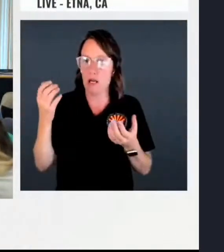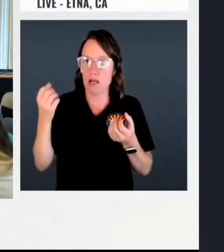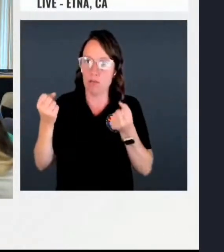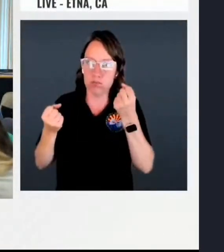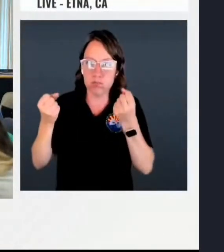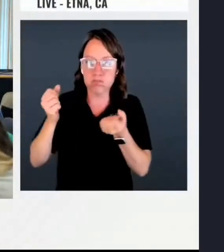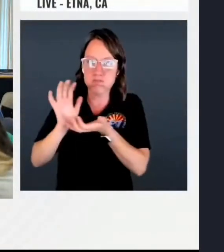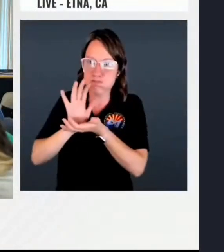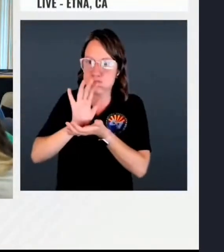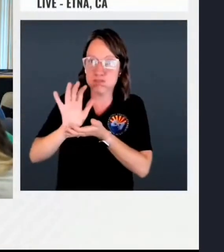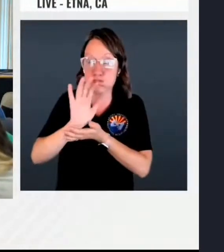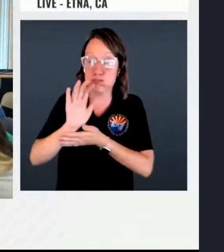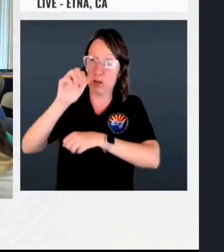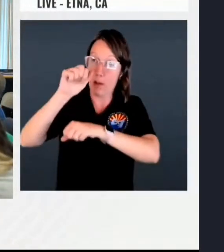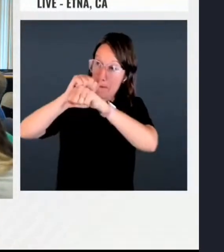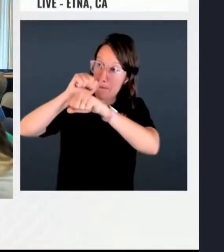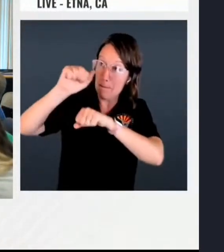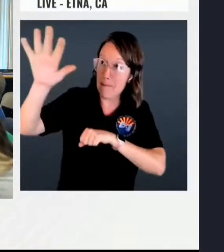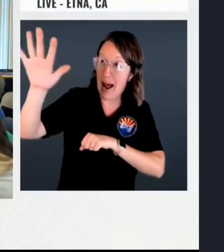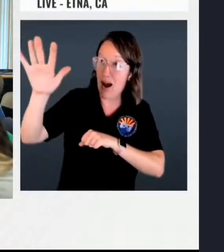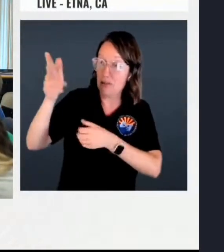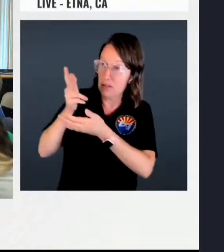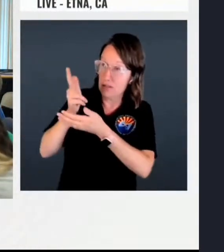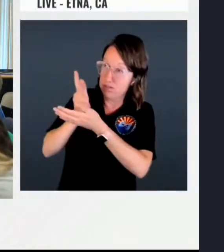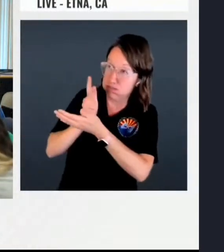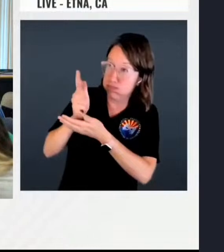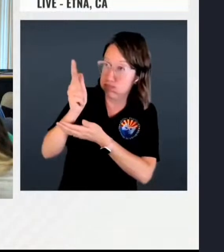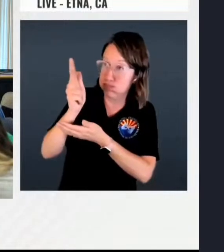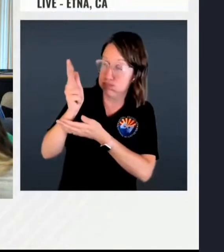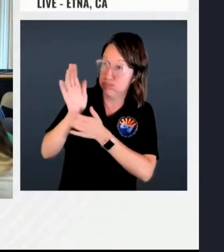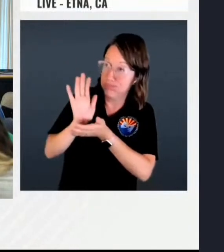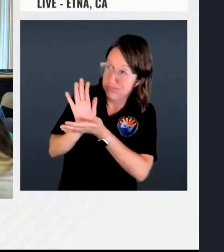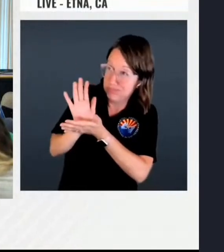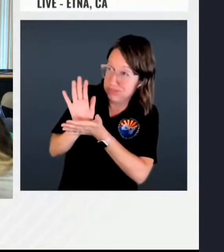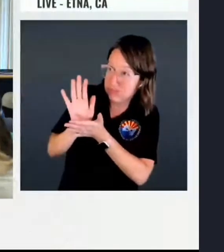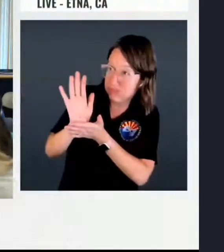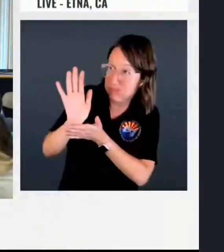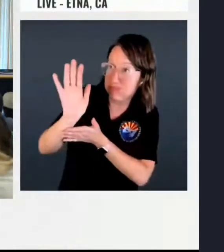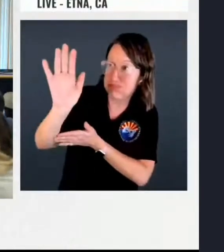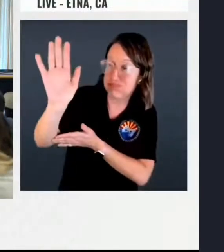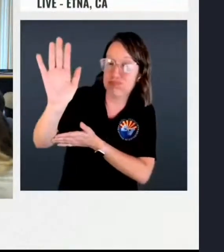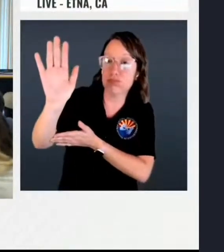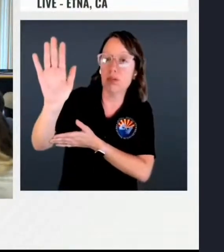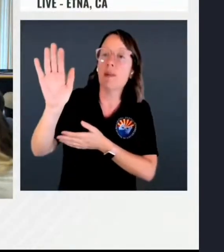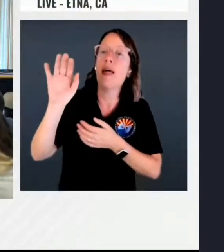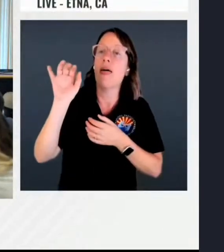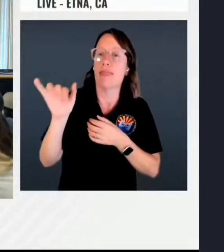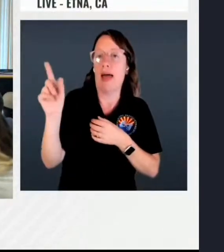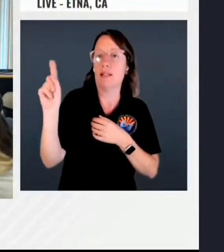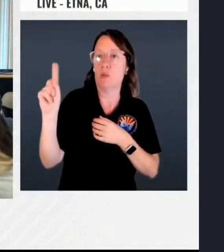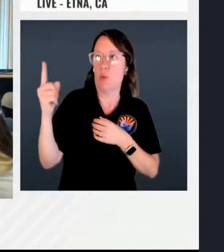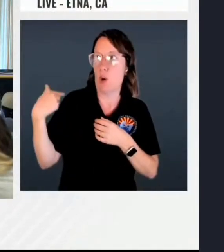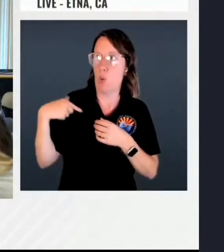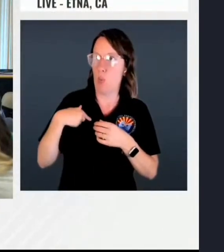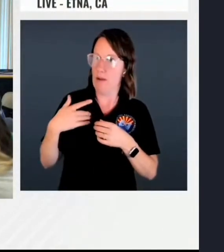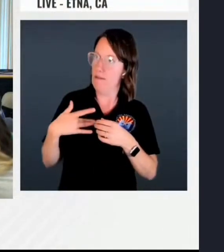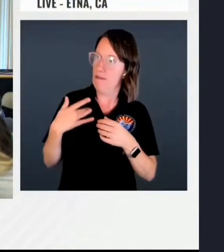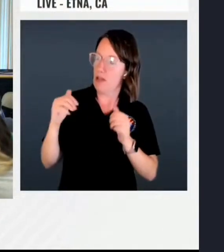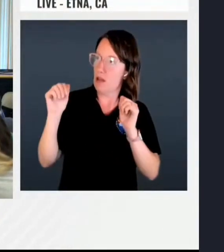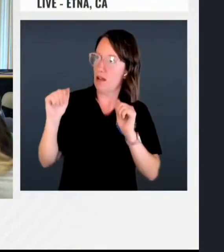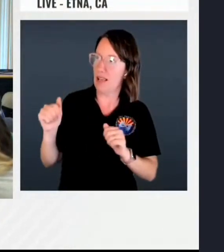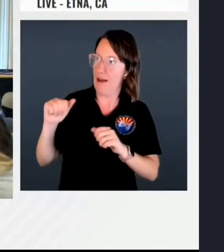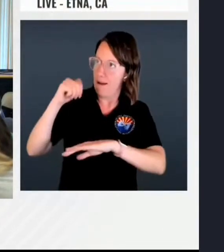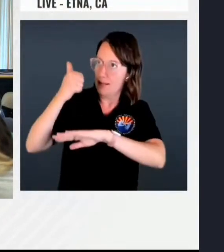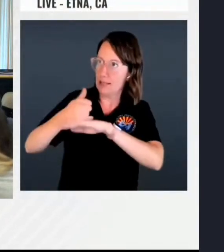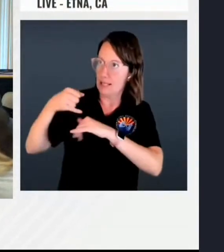ridge tops, and that's where we can hold the fire. So that's where we seek to put our dozer lines, our containment lines, and